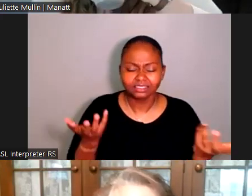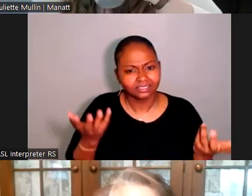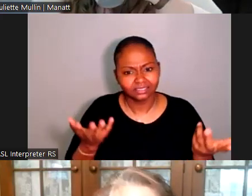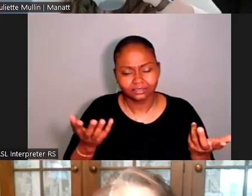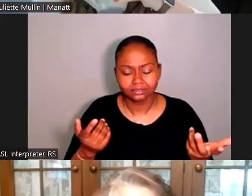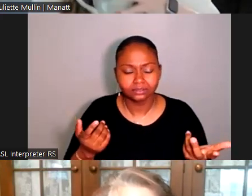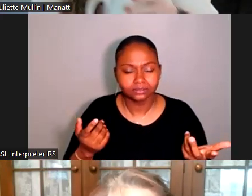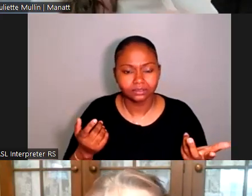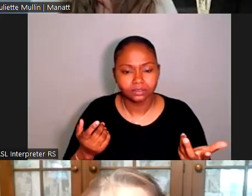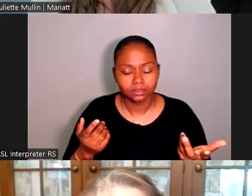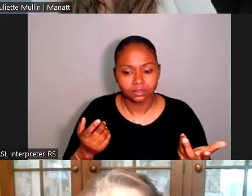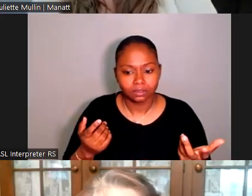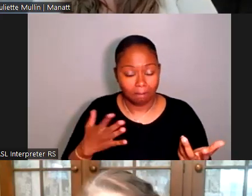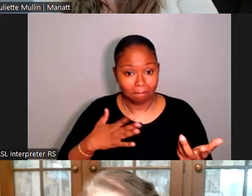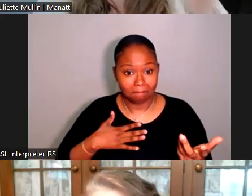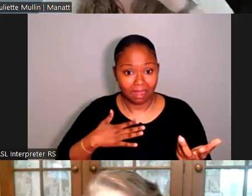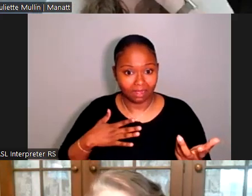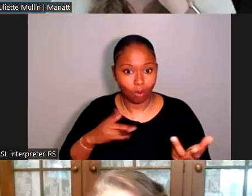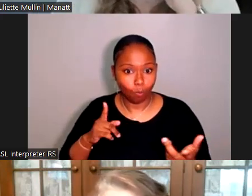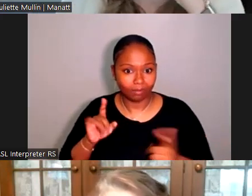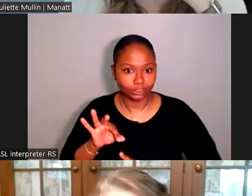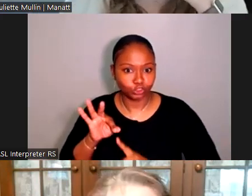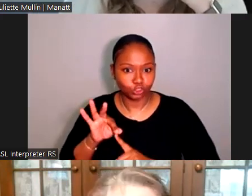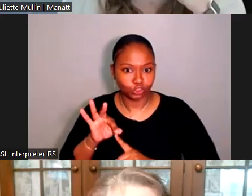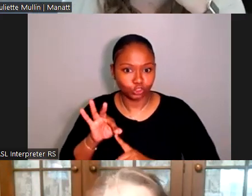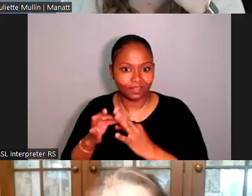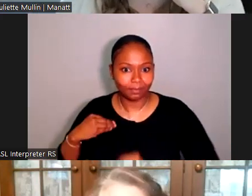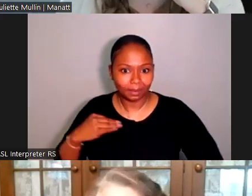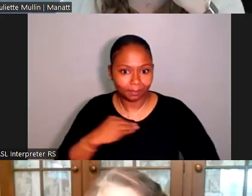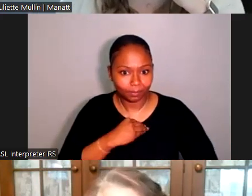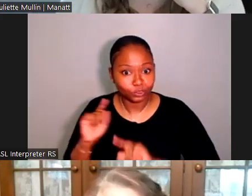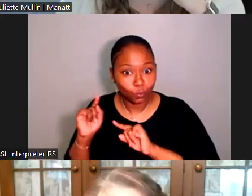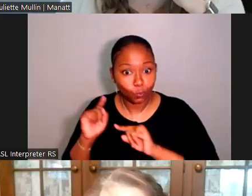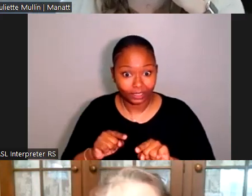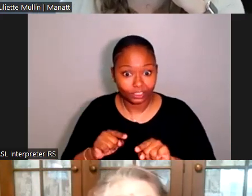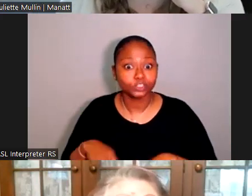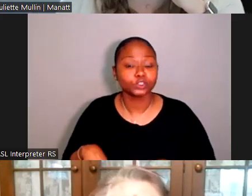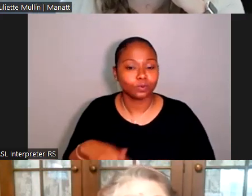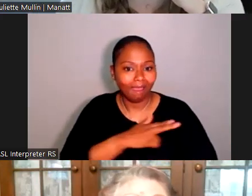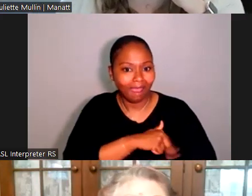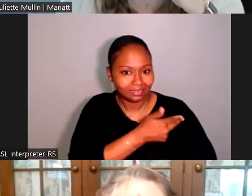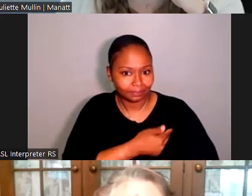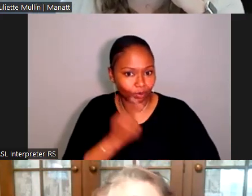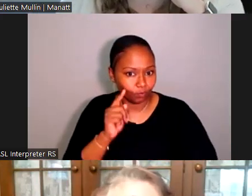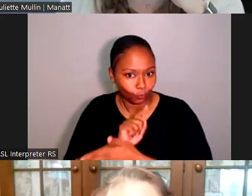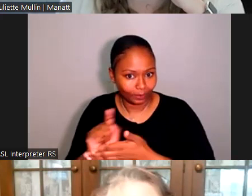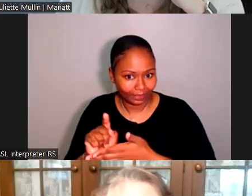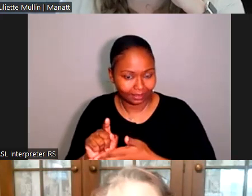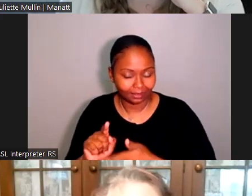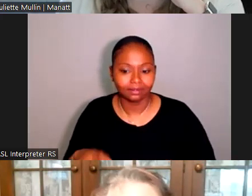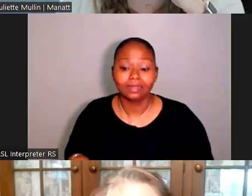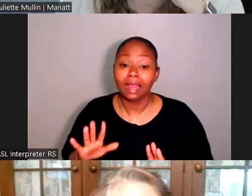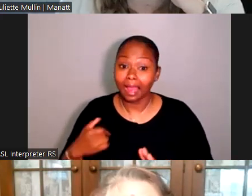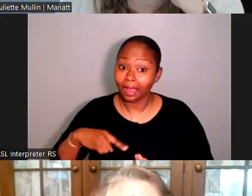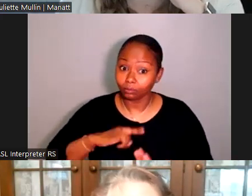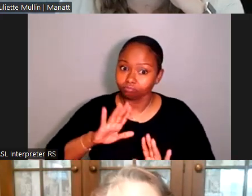of my chosen family members was in the hospital for about a week. And on a side note, I was only allowed to visit